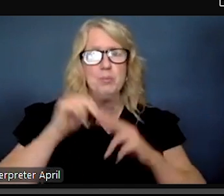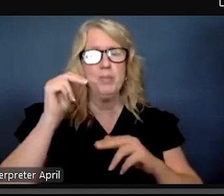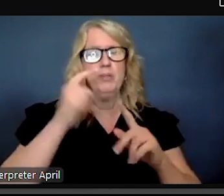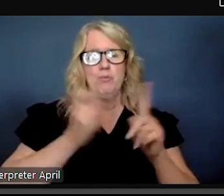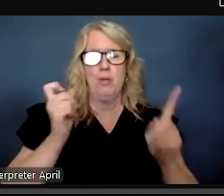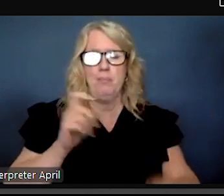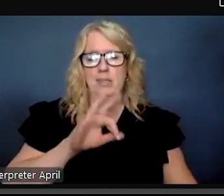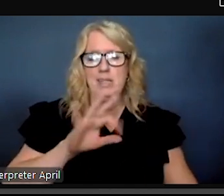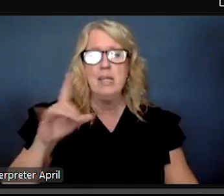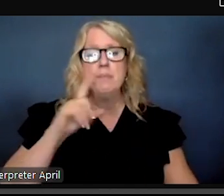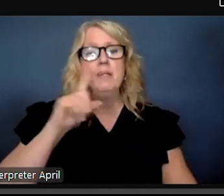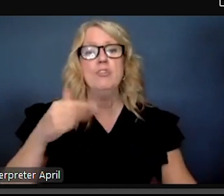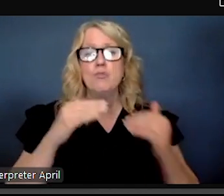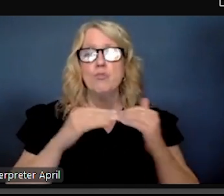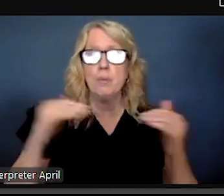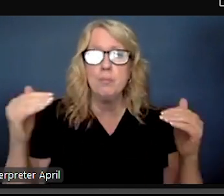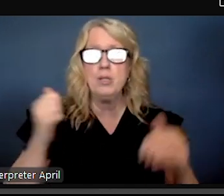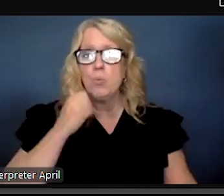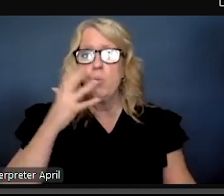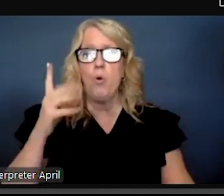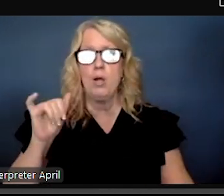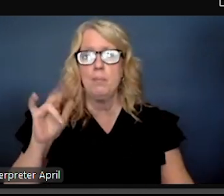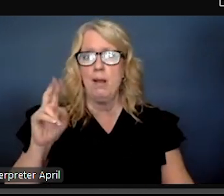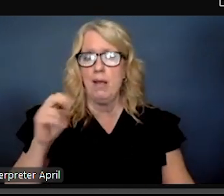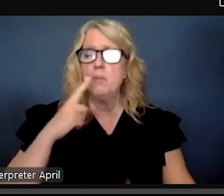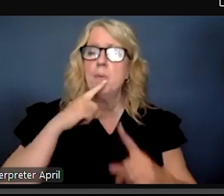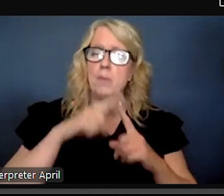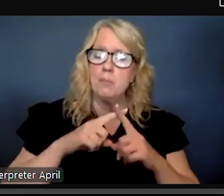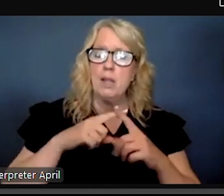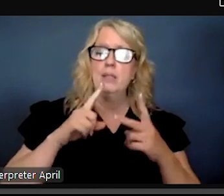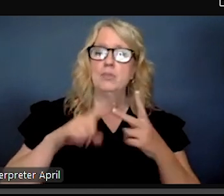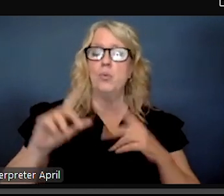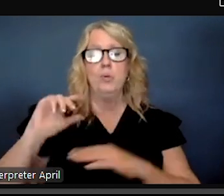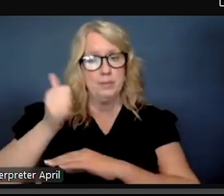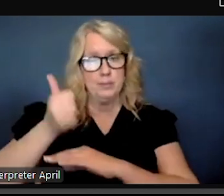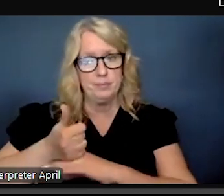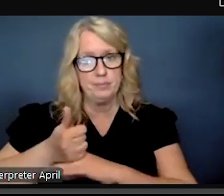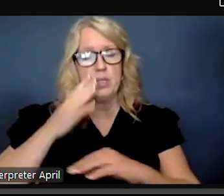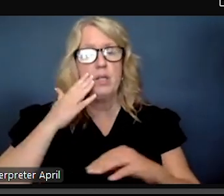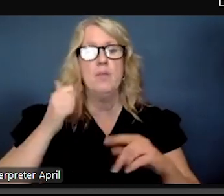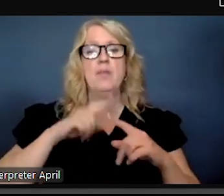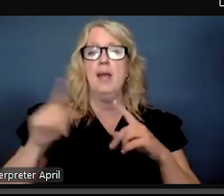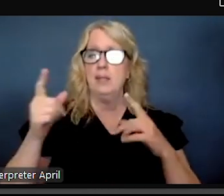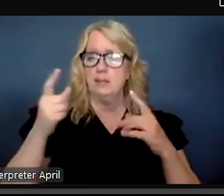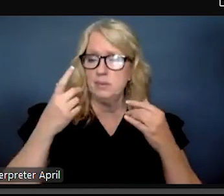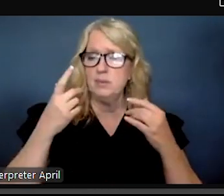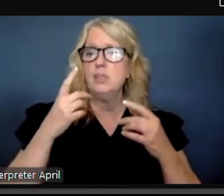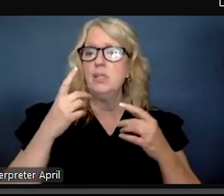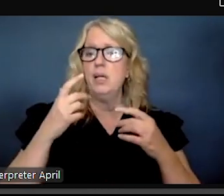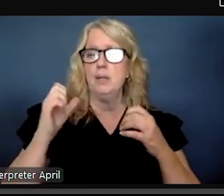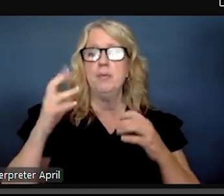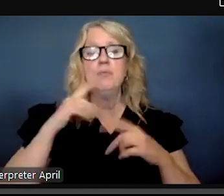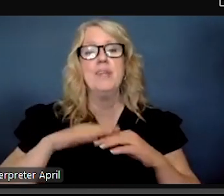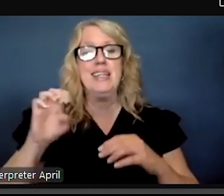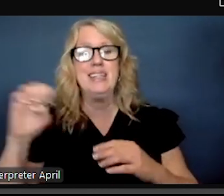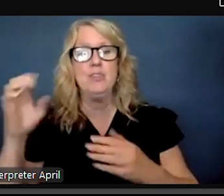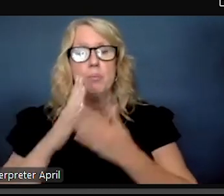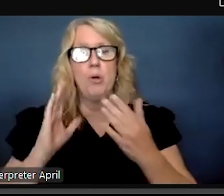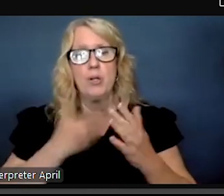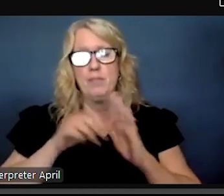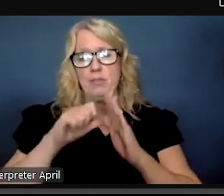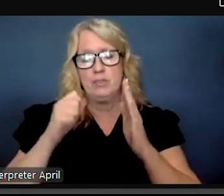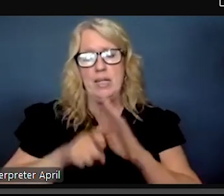not only our peer Warmline, but also we're going to be launching mobile crisis deployment and tracking in the eastern part of our state that will go off